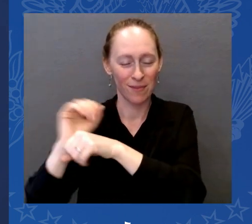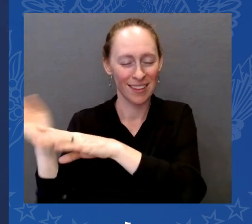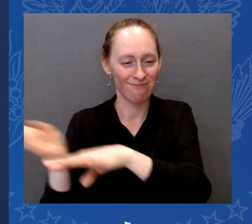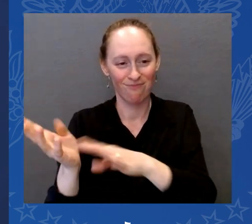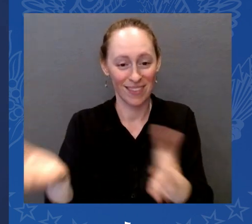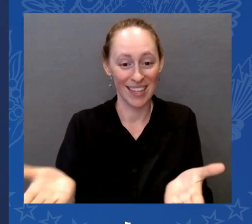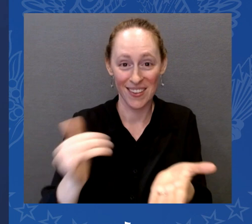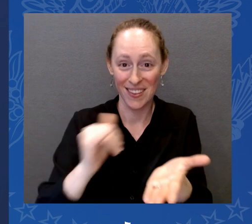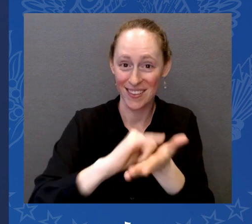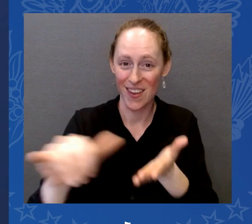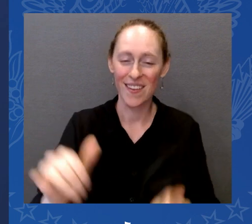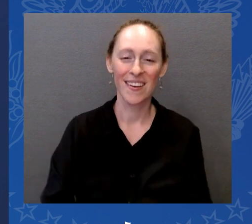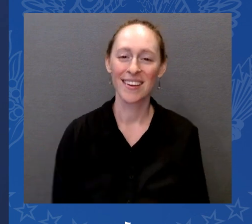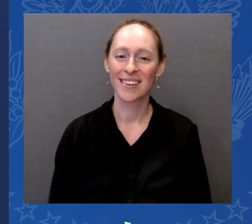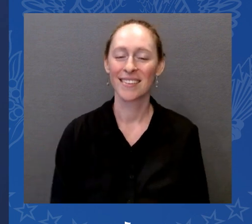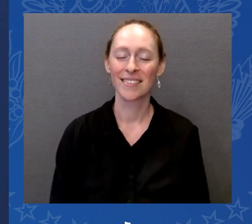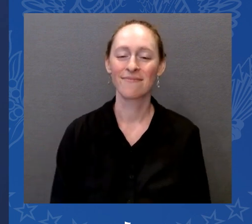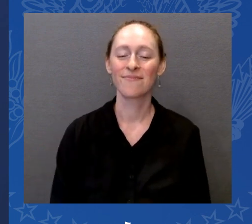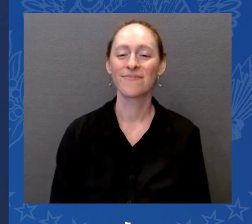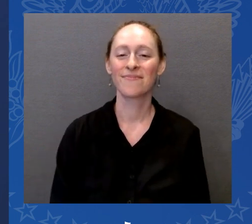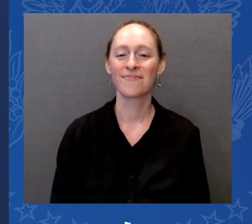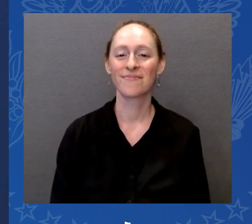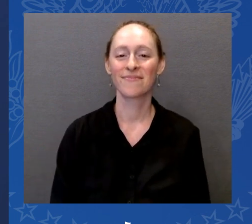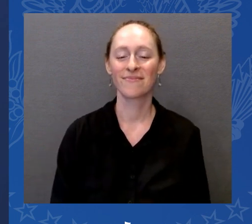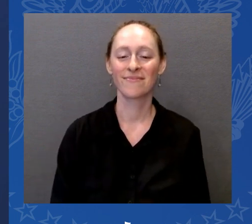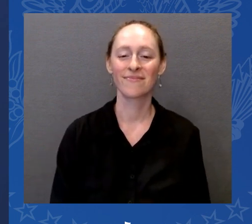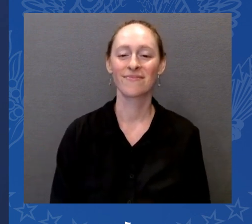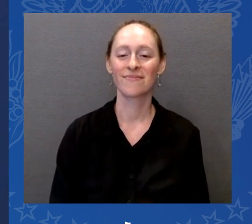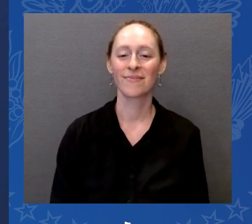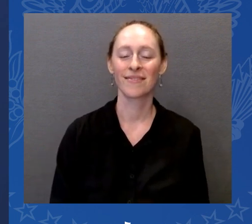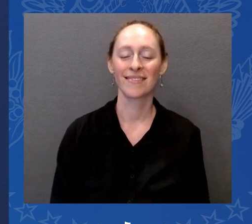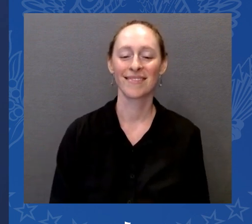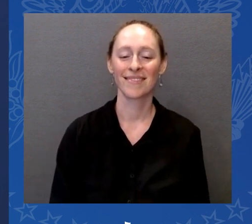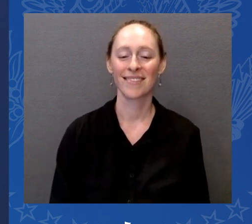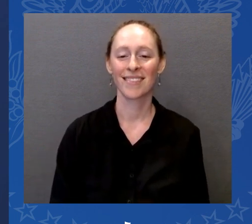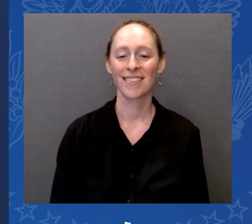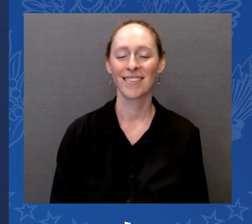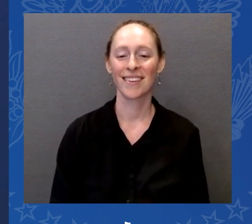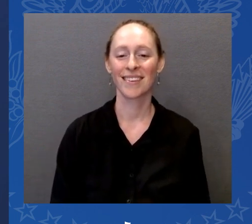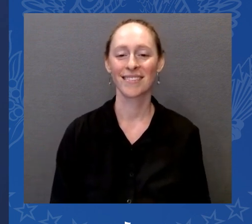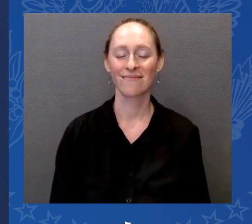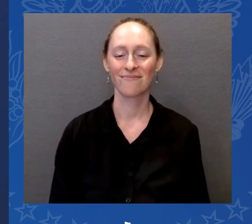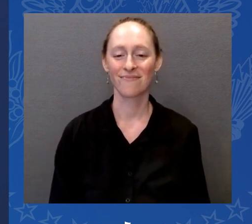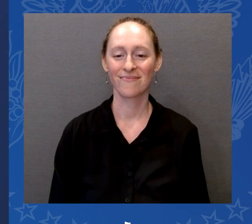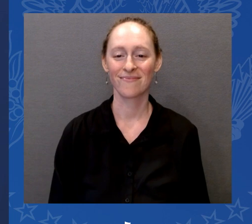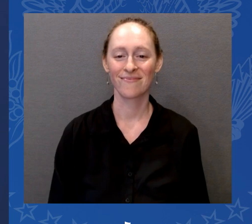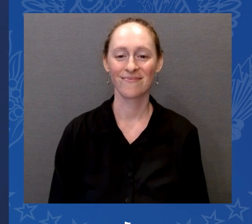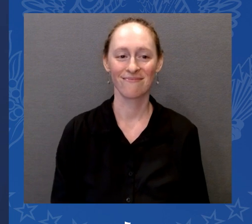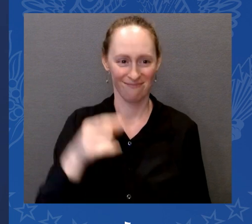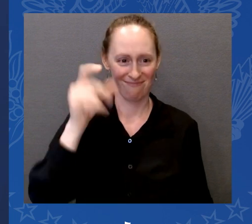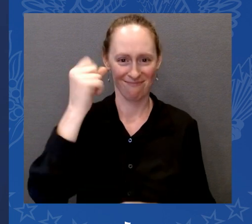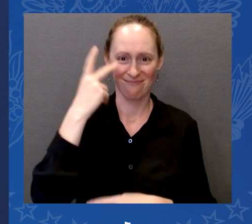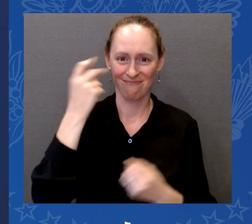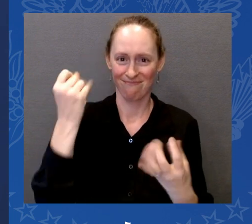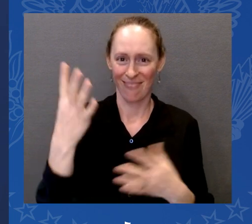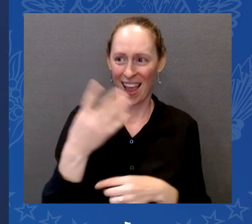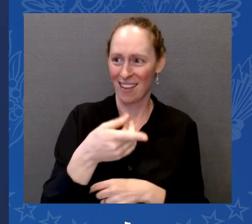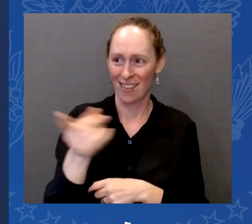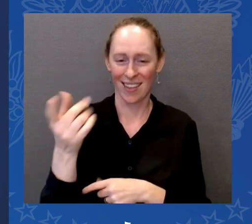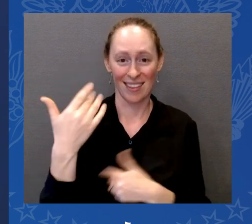So you all can only imagine how much of an honor it is to be able to introduce the President of the United